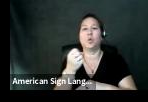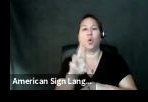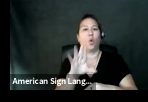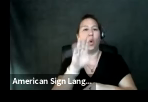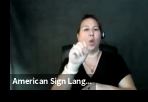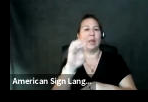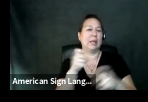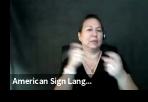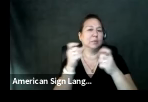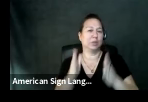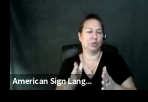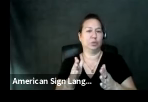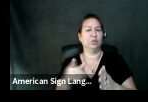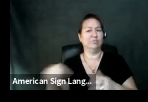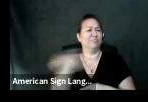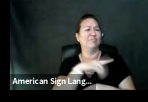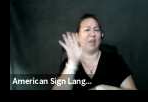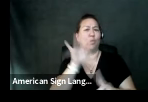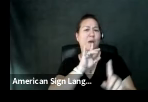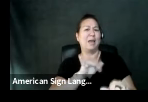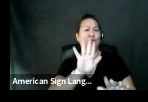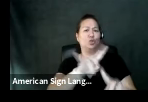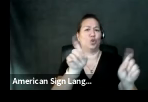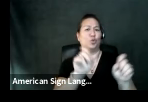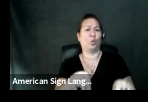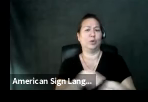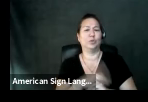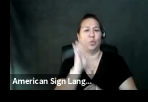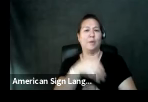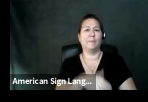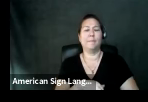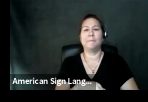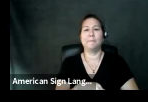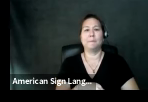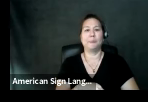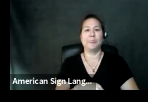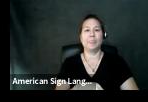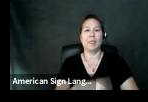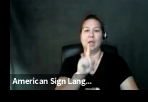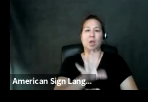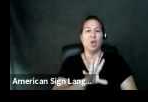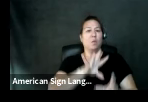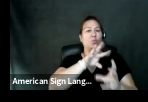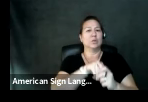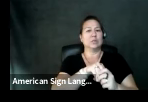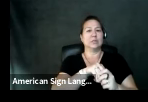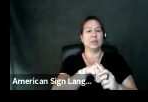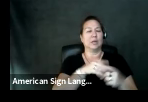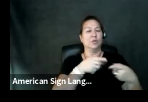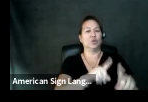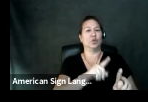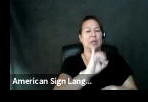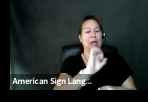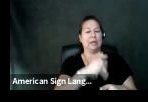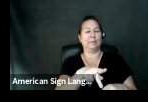questions. So in participating in the IEP process, parents must